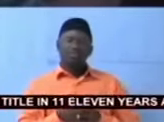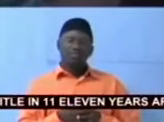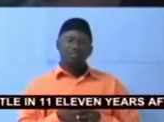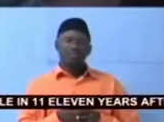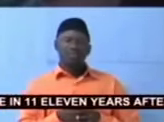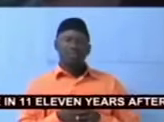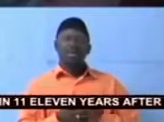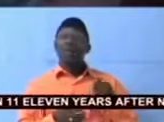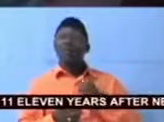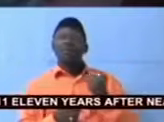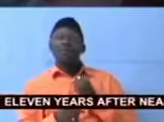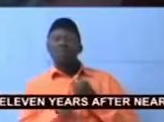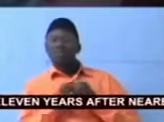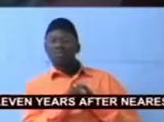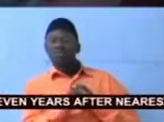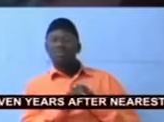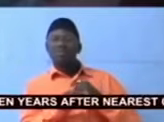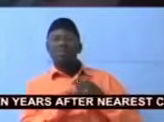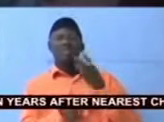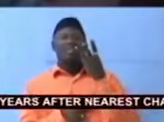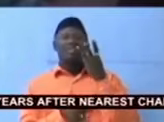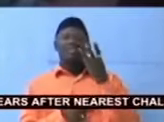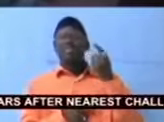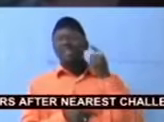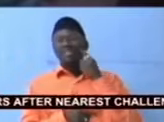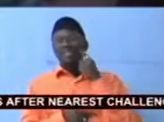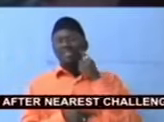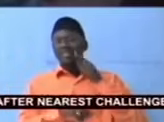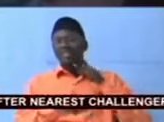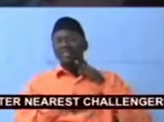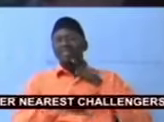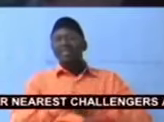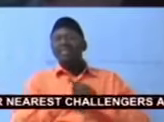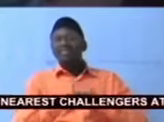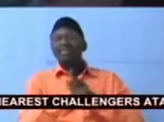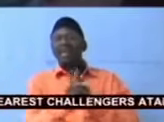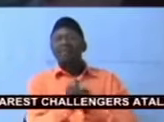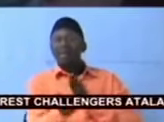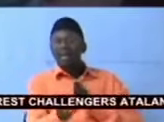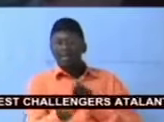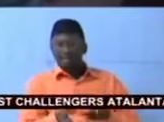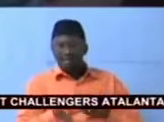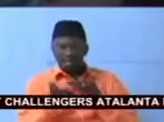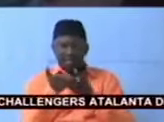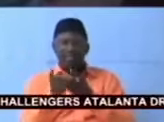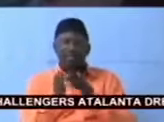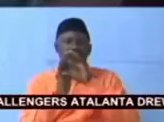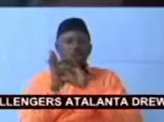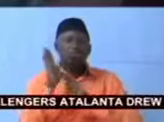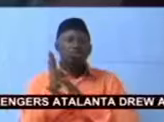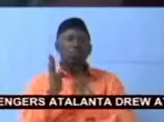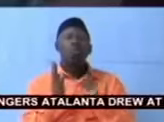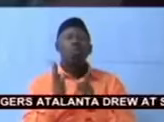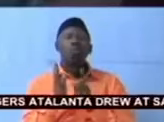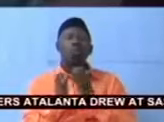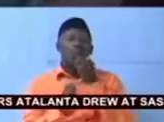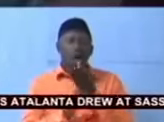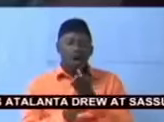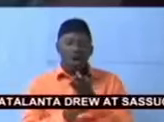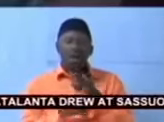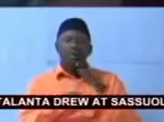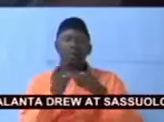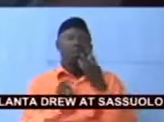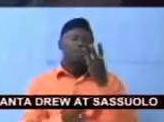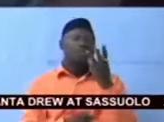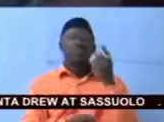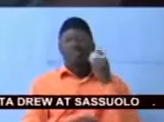But because of the 72 hours timeline given by the constitution. Ndek ñetti fan yi nga xamni ni mom lañ joxé di loi